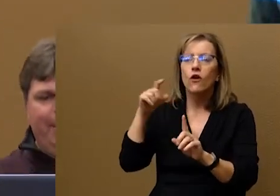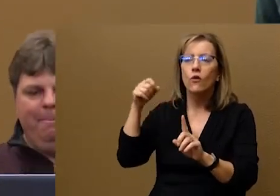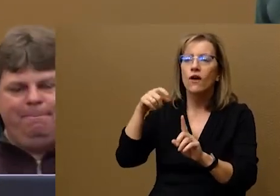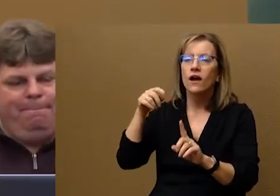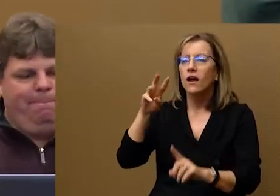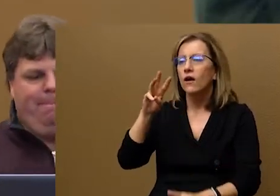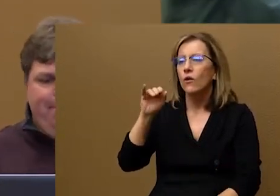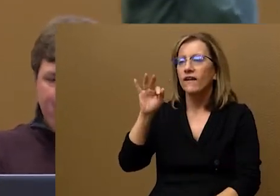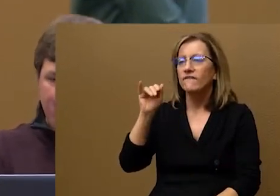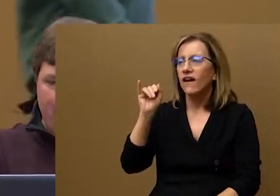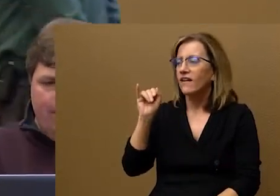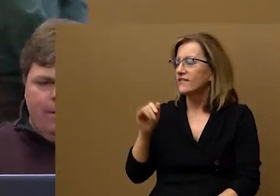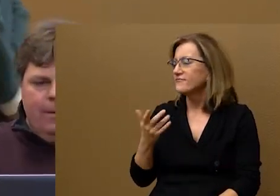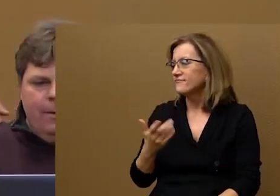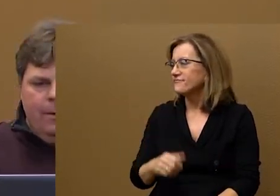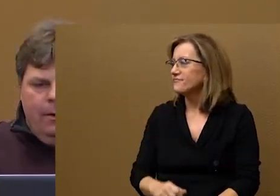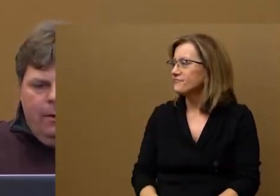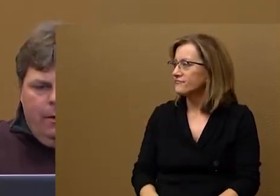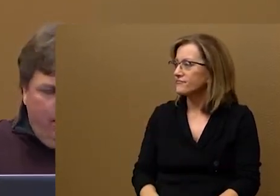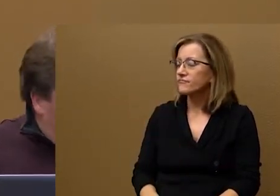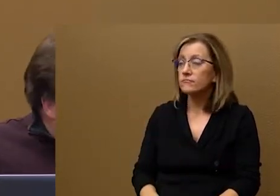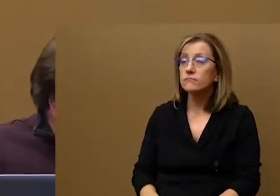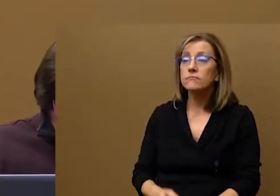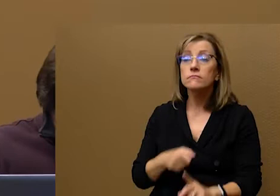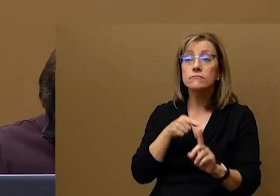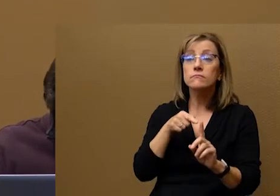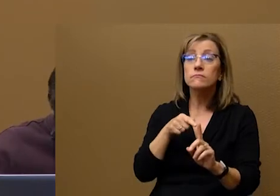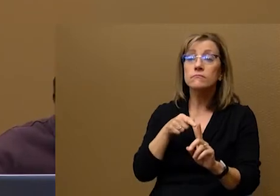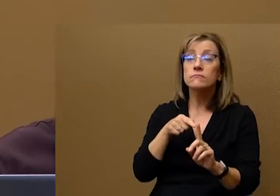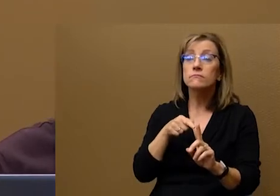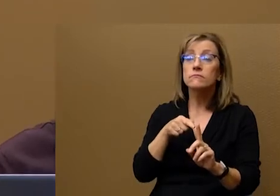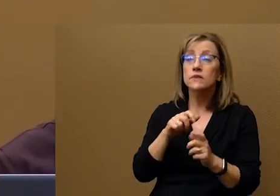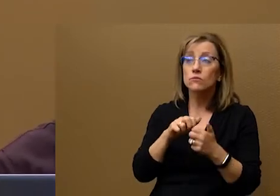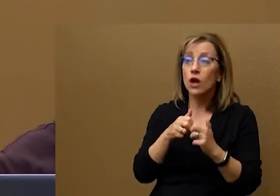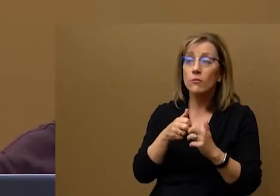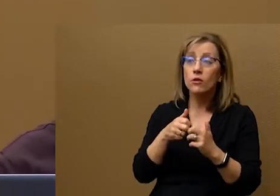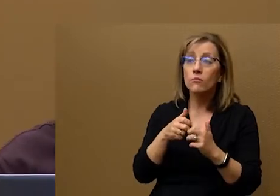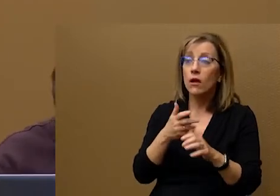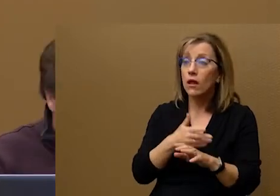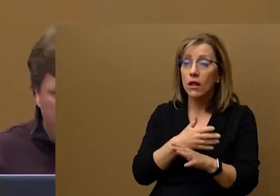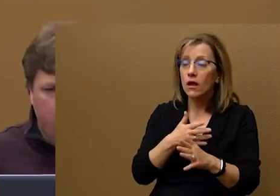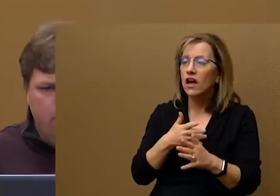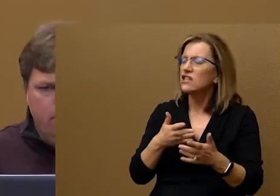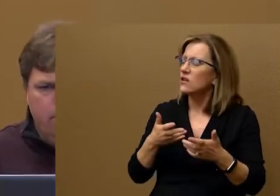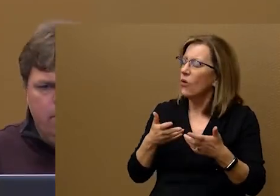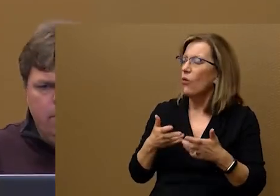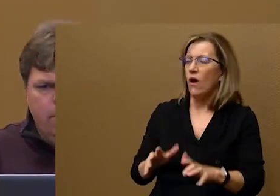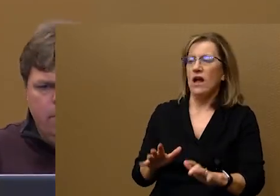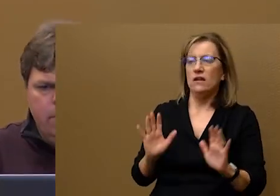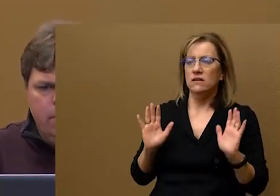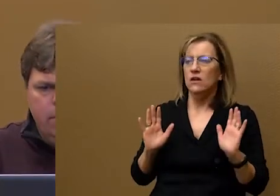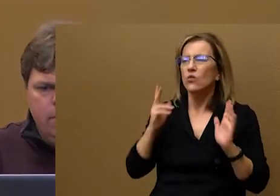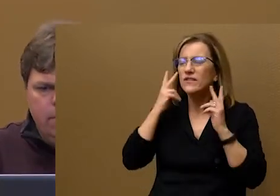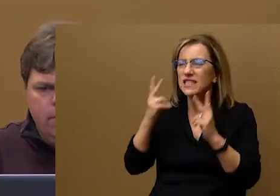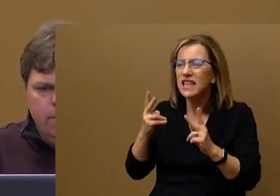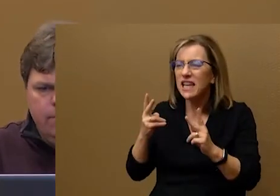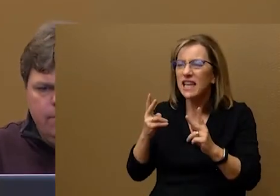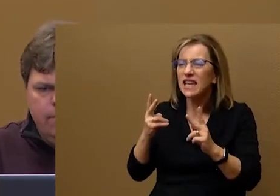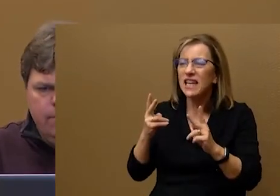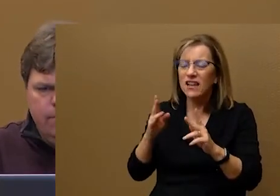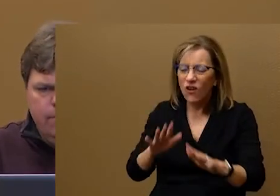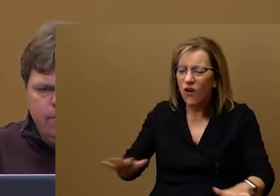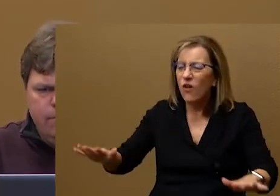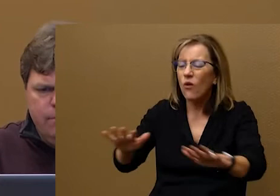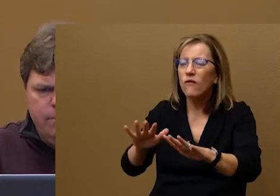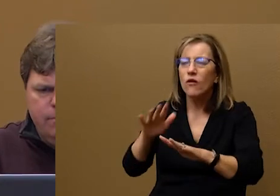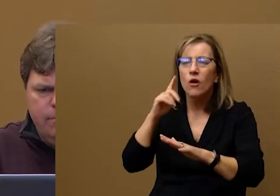right, I'll get it. They're not motivated. So, and we see this all over in mental health programs. I've worked